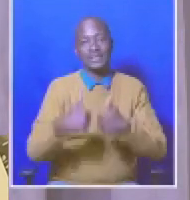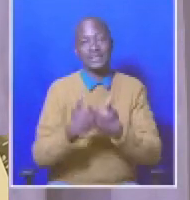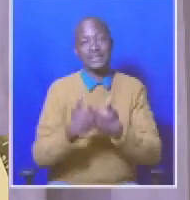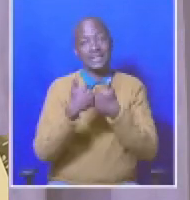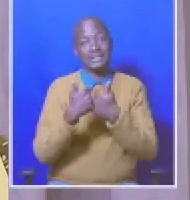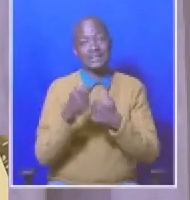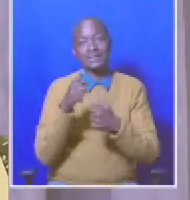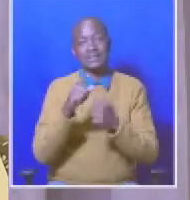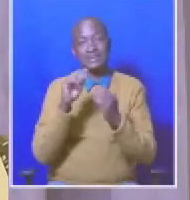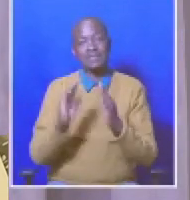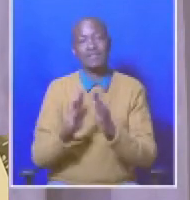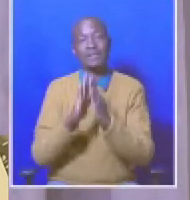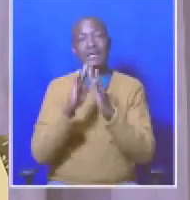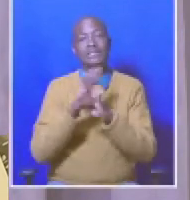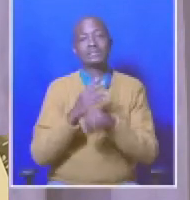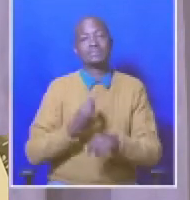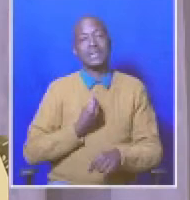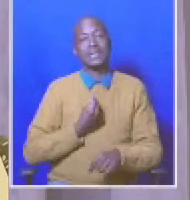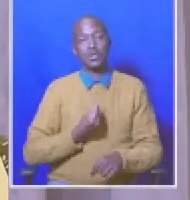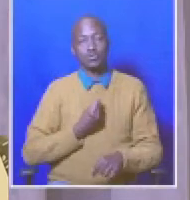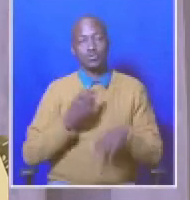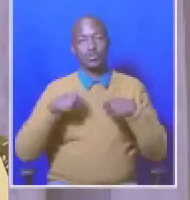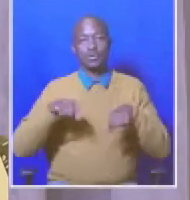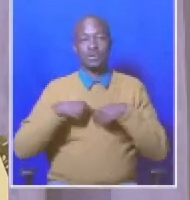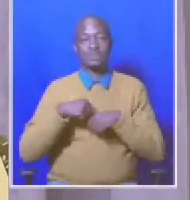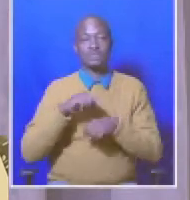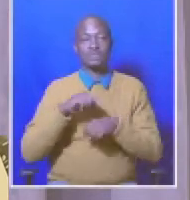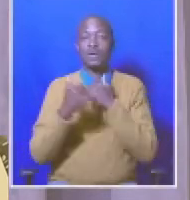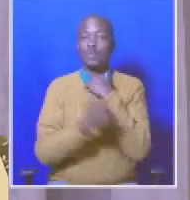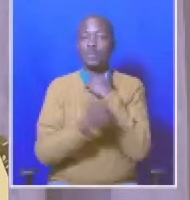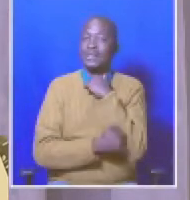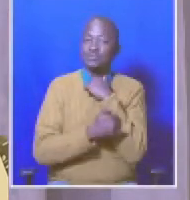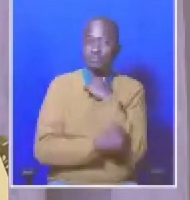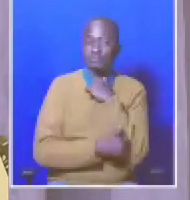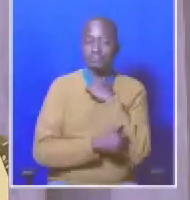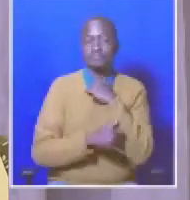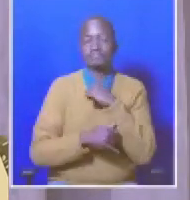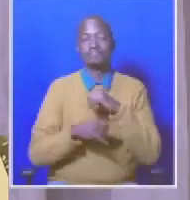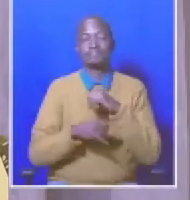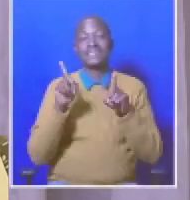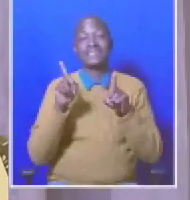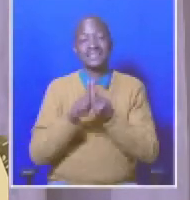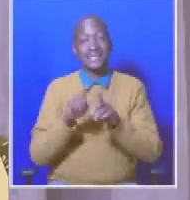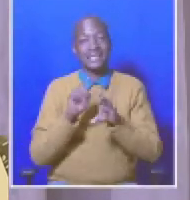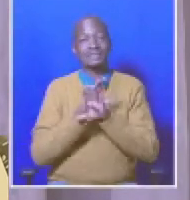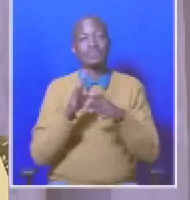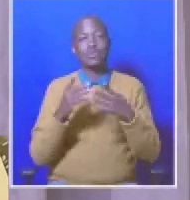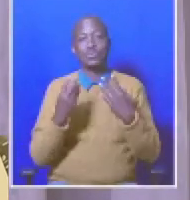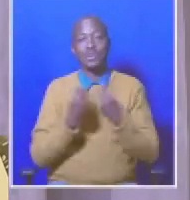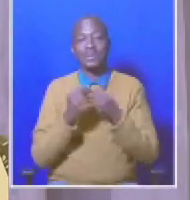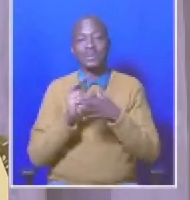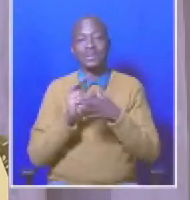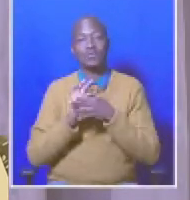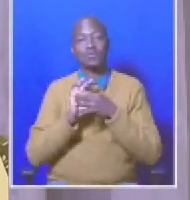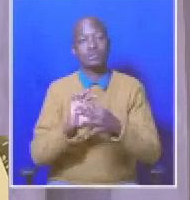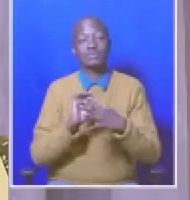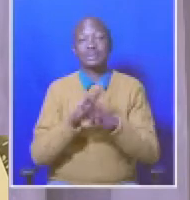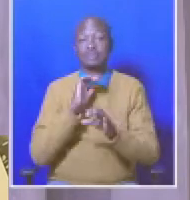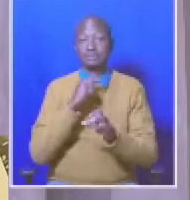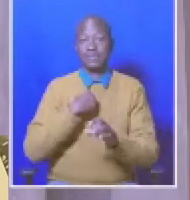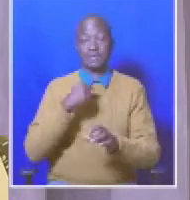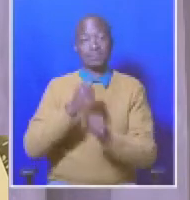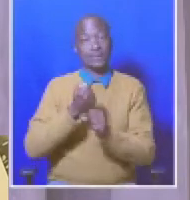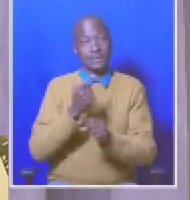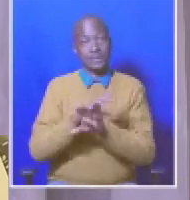country. In line with the commitment I made in this August House during the oral reply